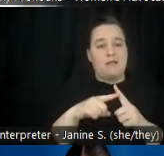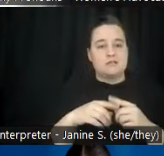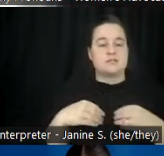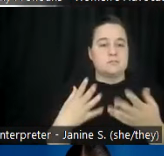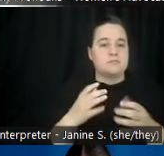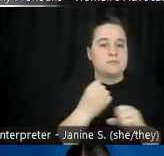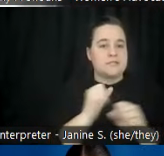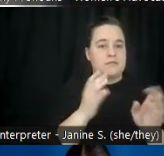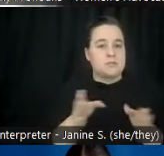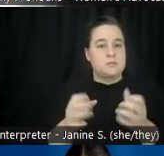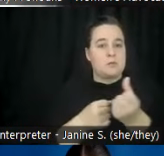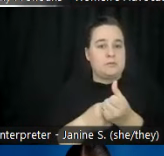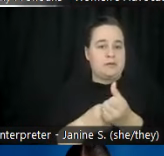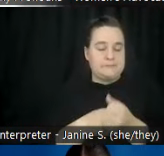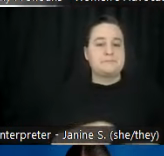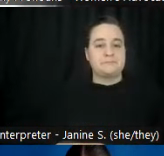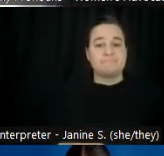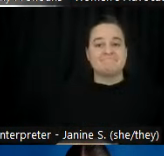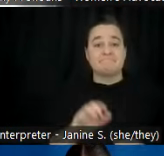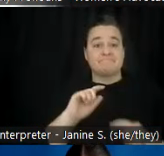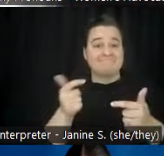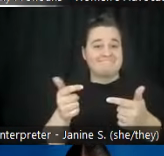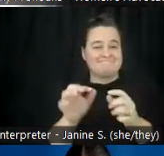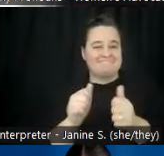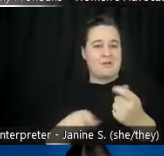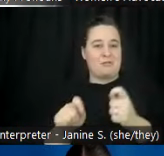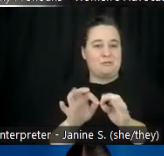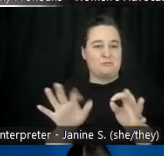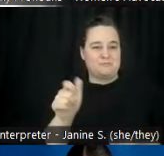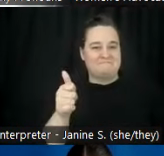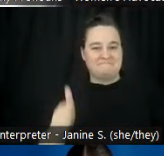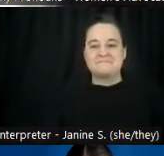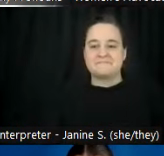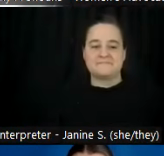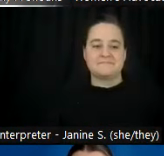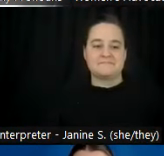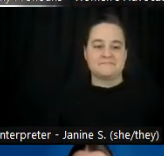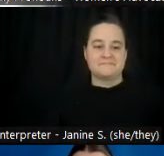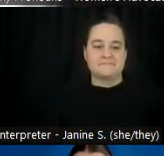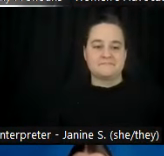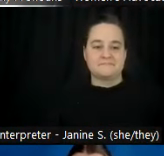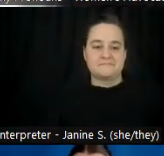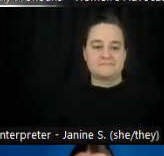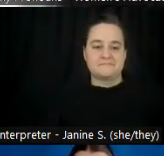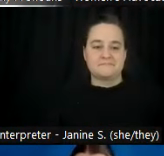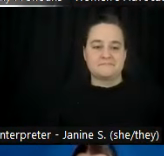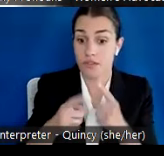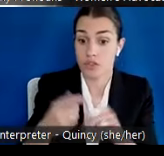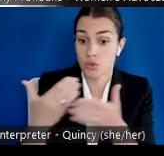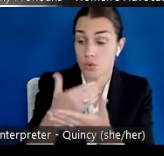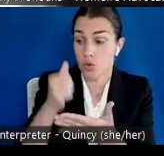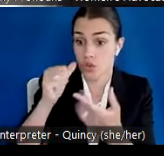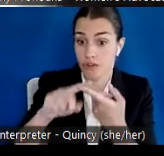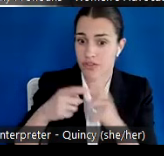those confines. Another example is someone saying, my friend's new girlfriend freaks me out. She